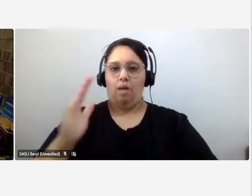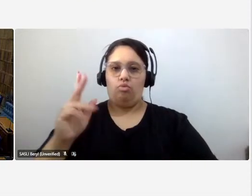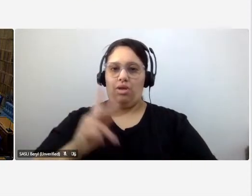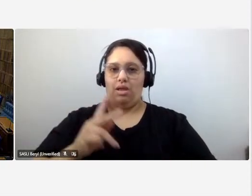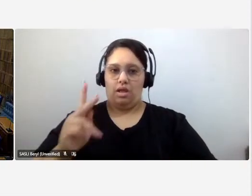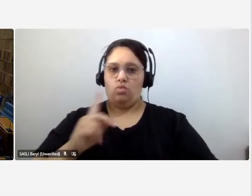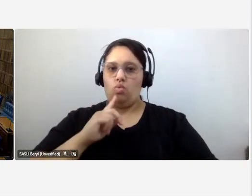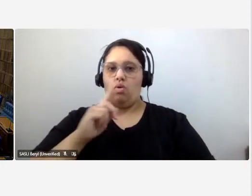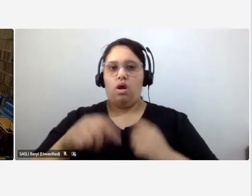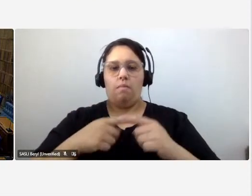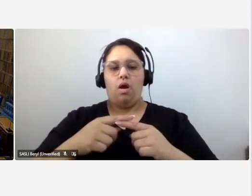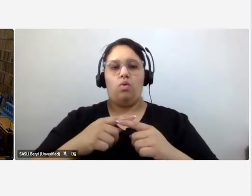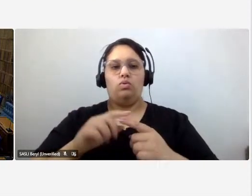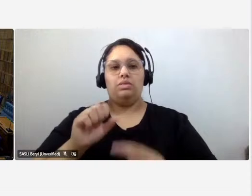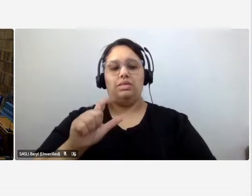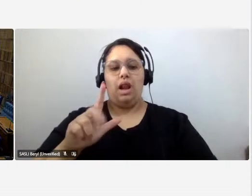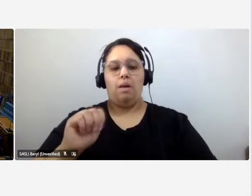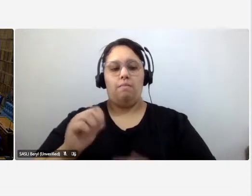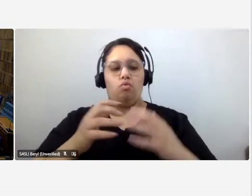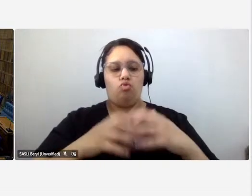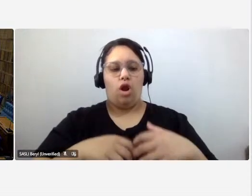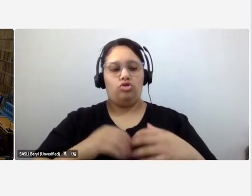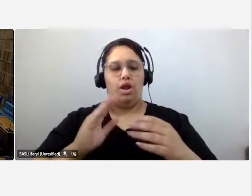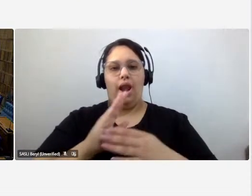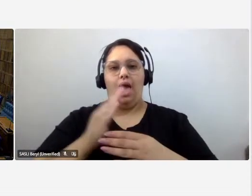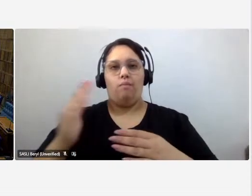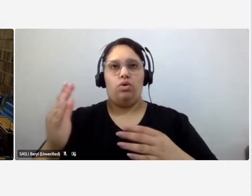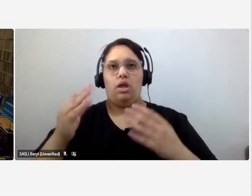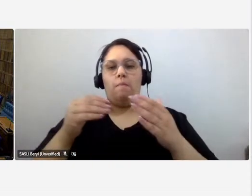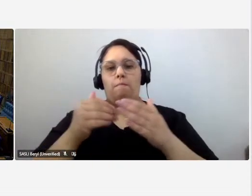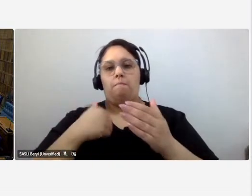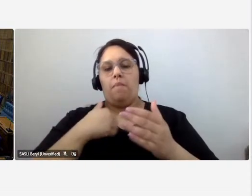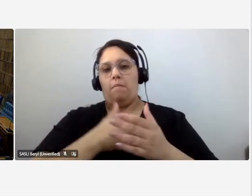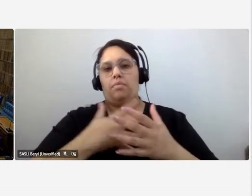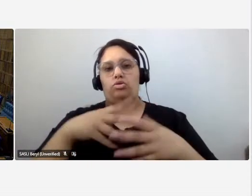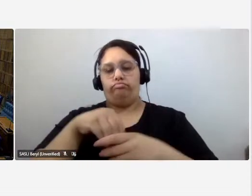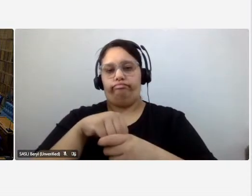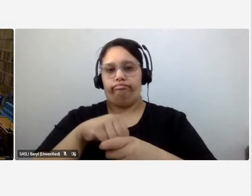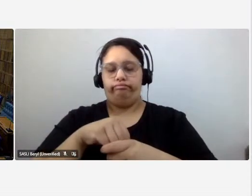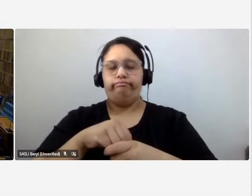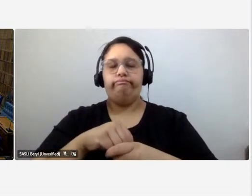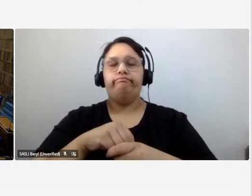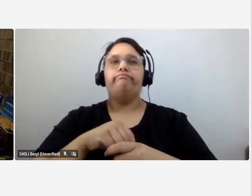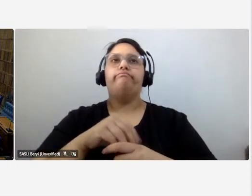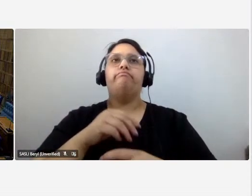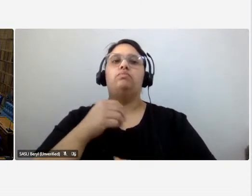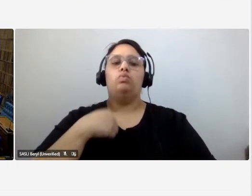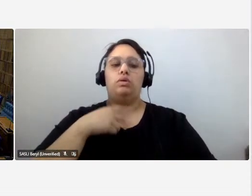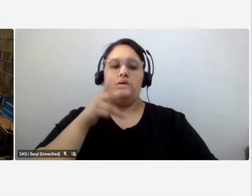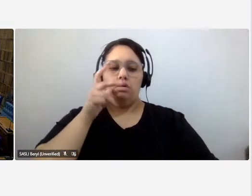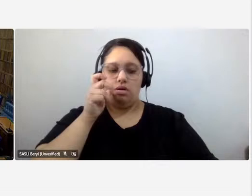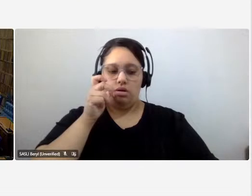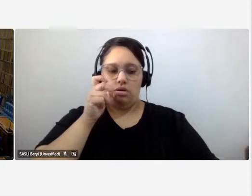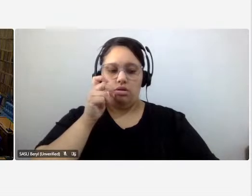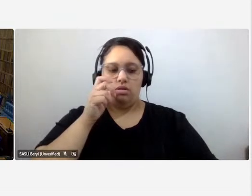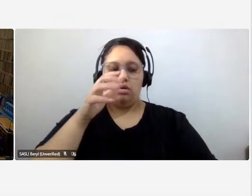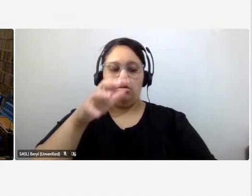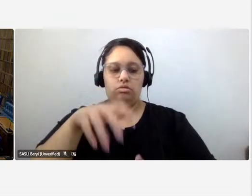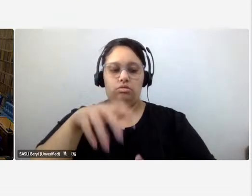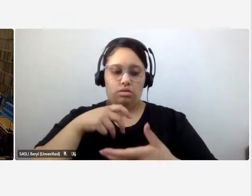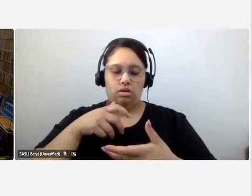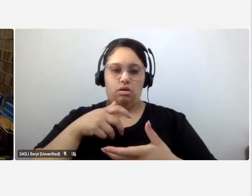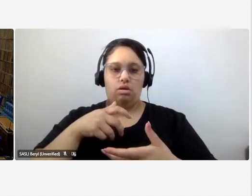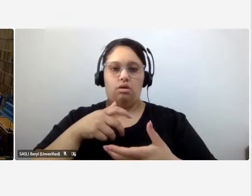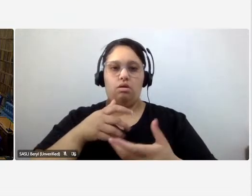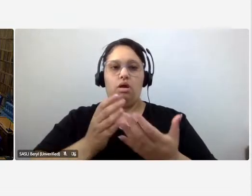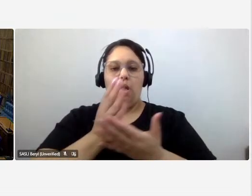about the SLIMS crash and library membership. So we've heard now that the data has been retrieved.